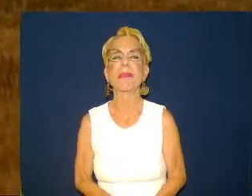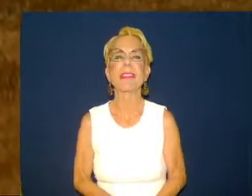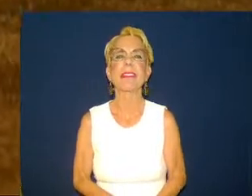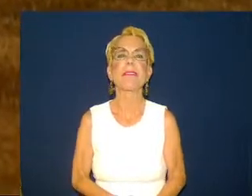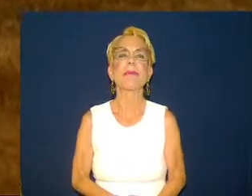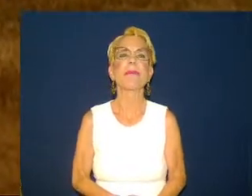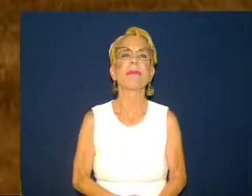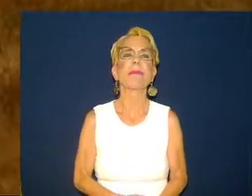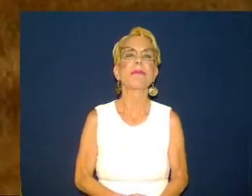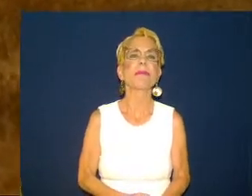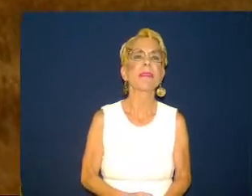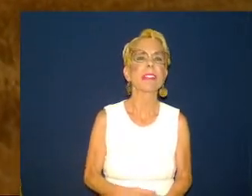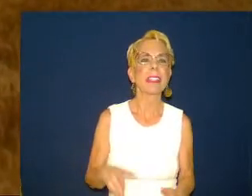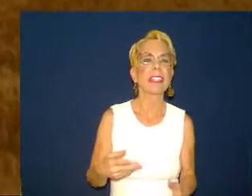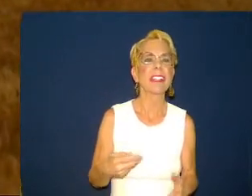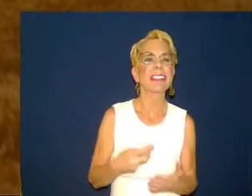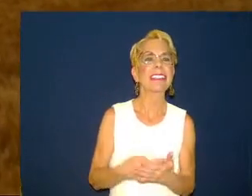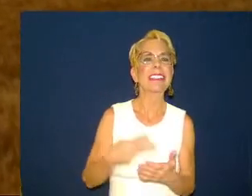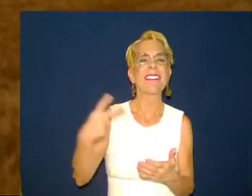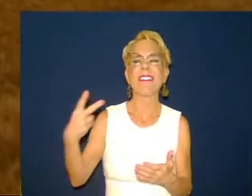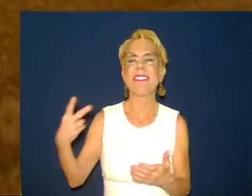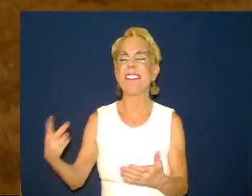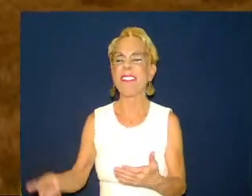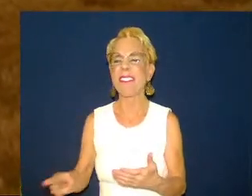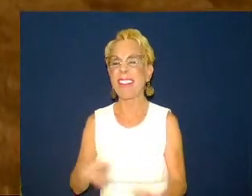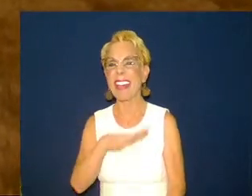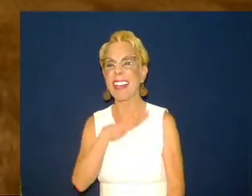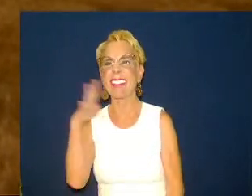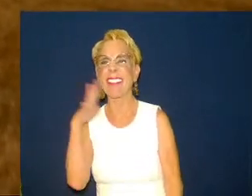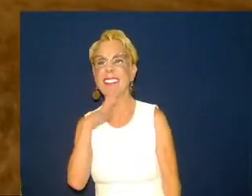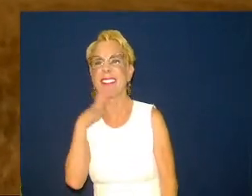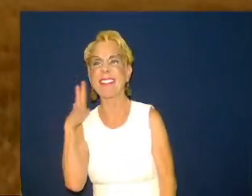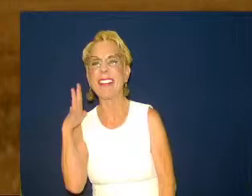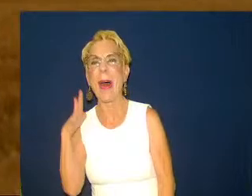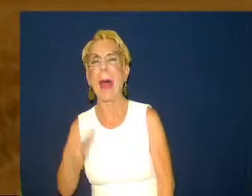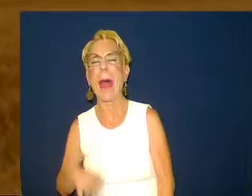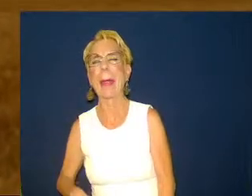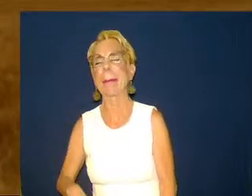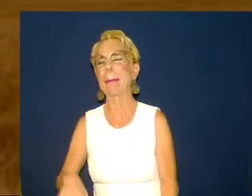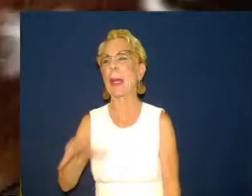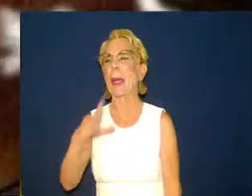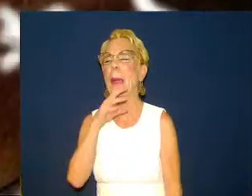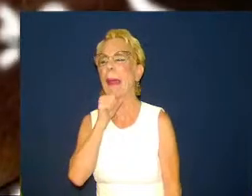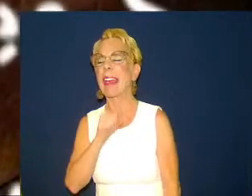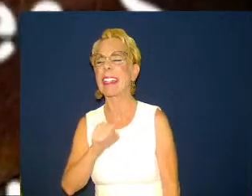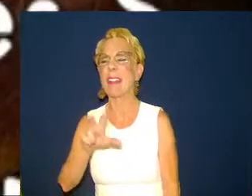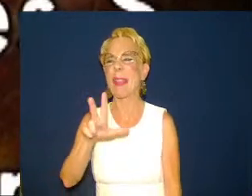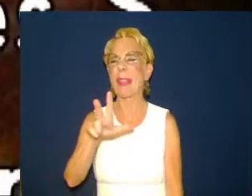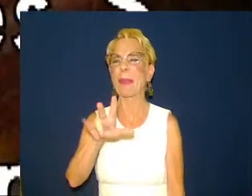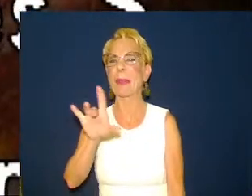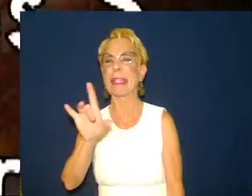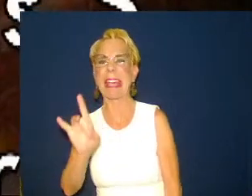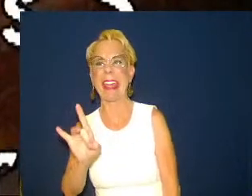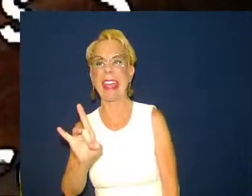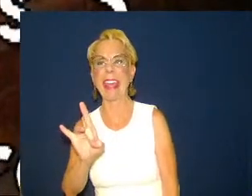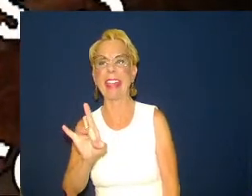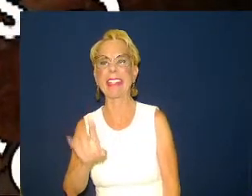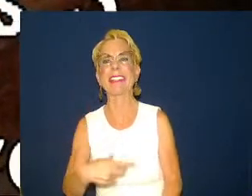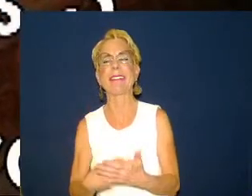A failed soldier, farmer, and real estate agent, at 38 years old, he went to work for his father as a handyman.